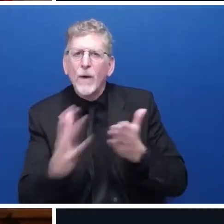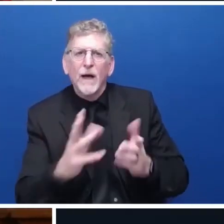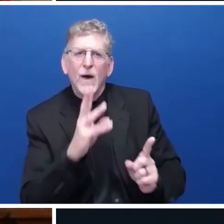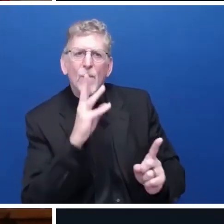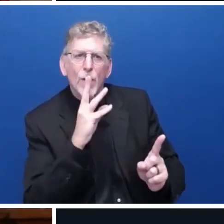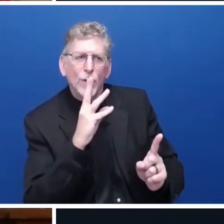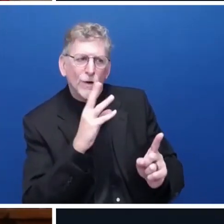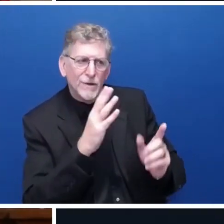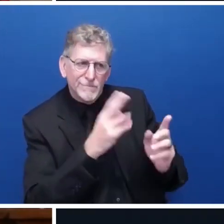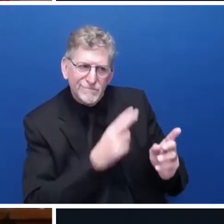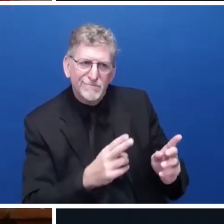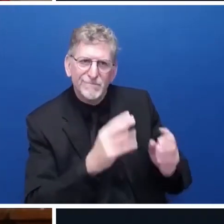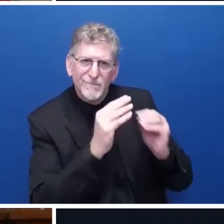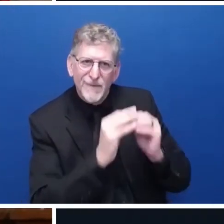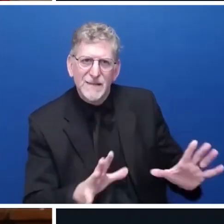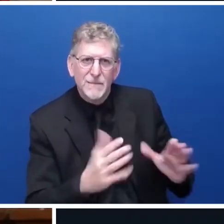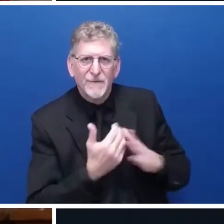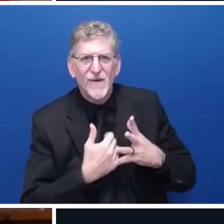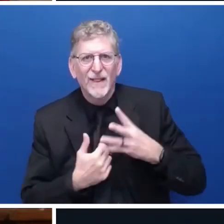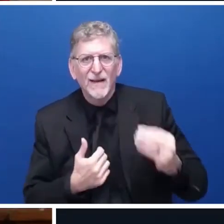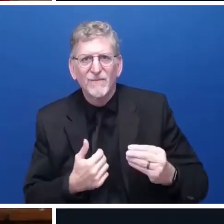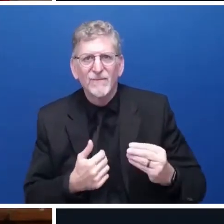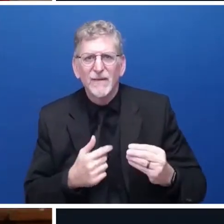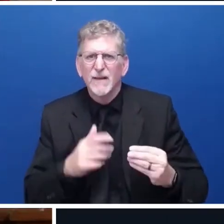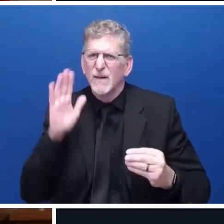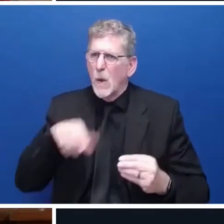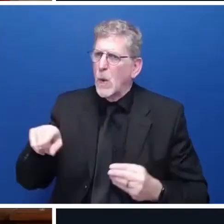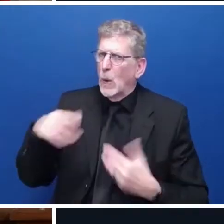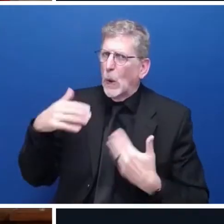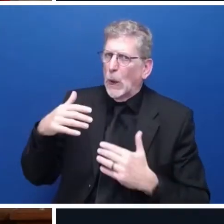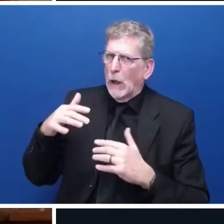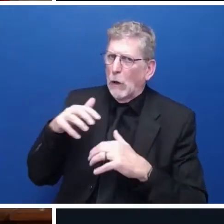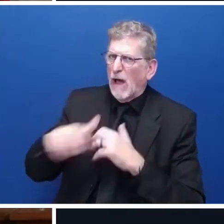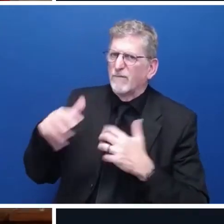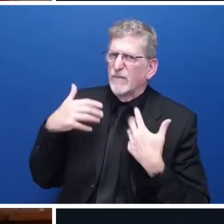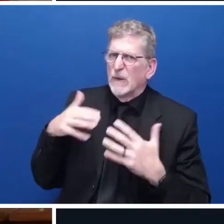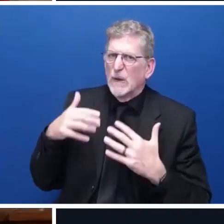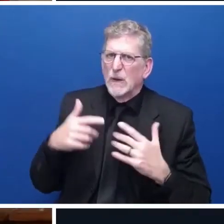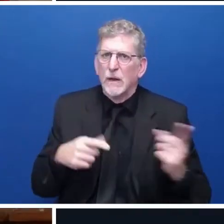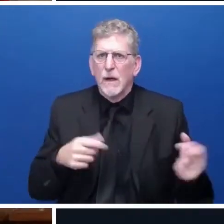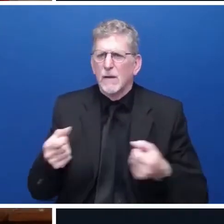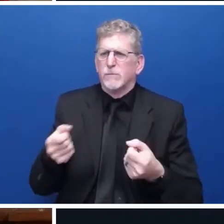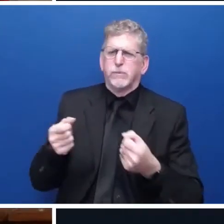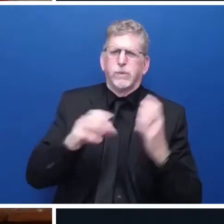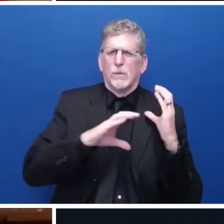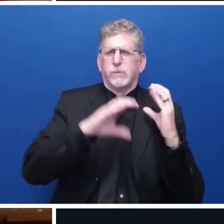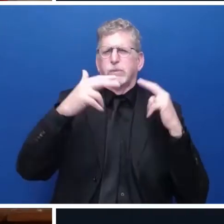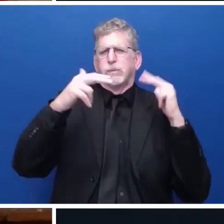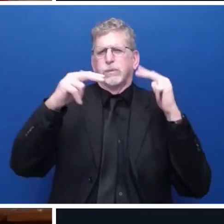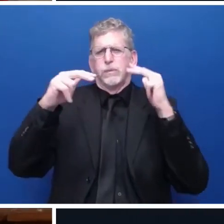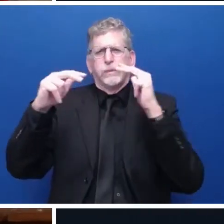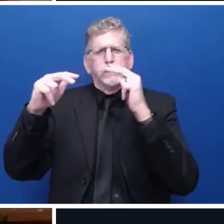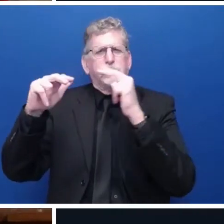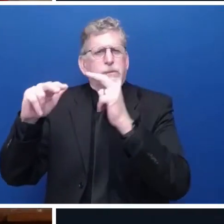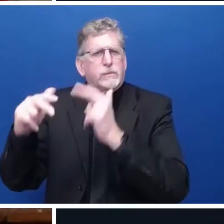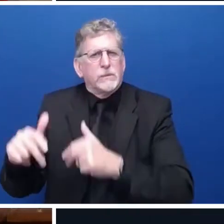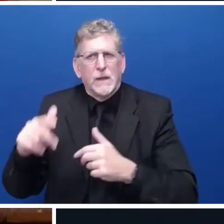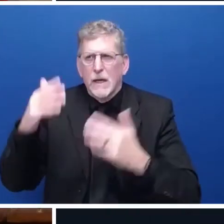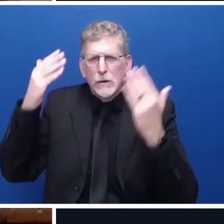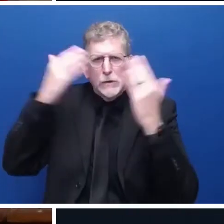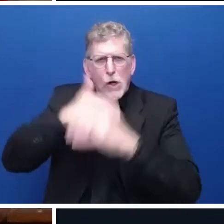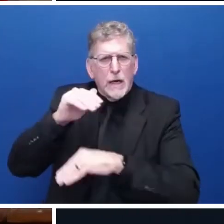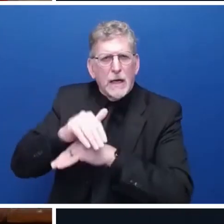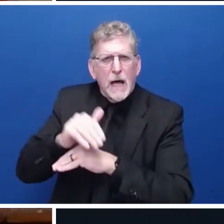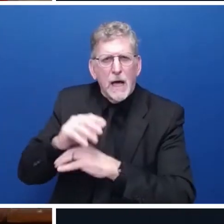the Chinook under the cover of night and descended swiftly upon Maduro's heavily protected military fortress. This was a